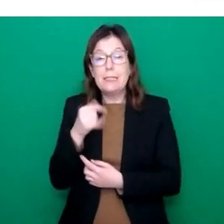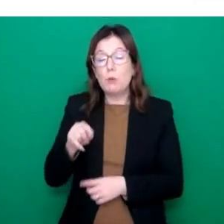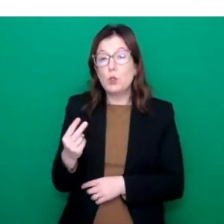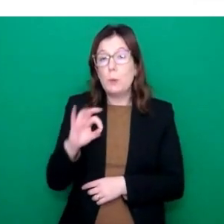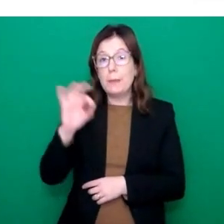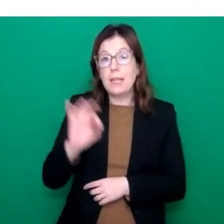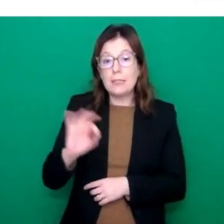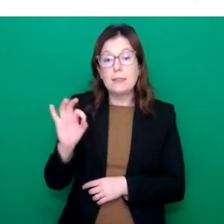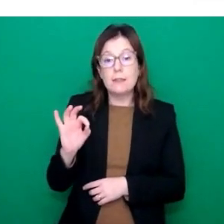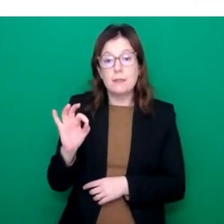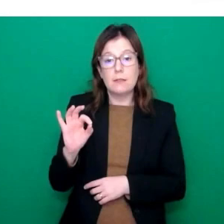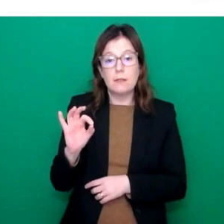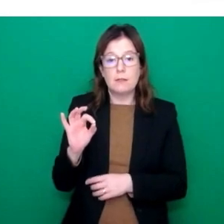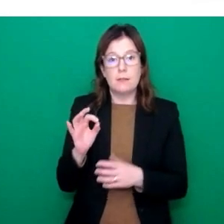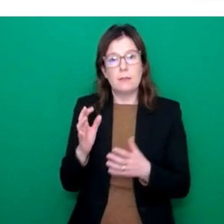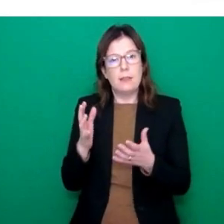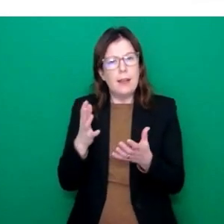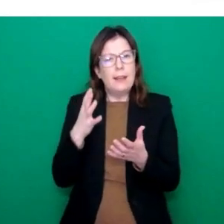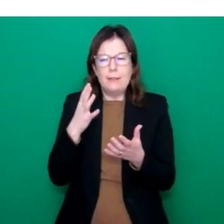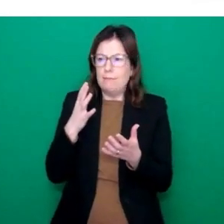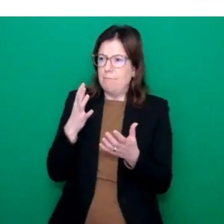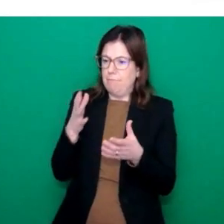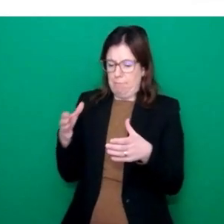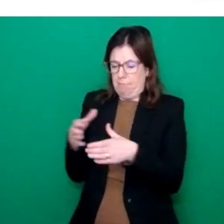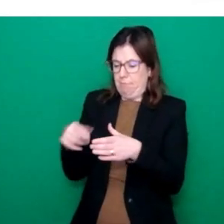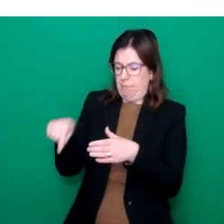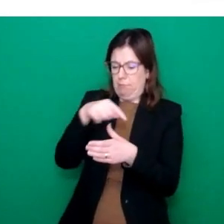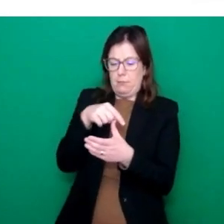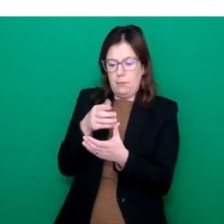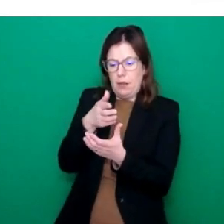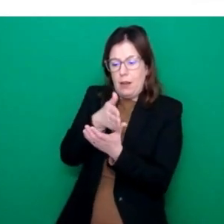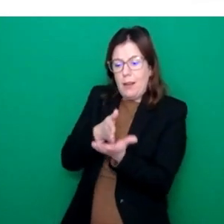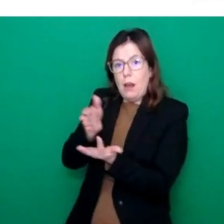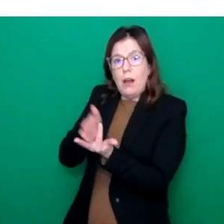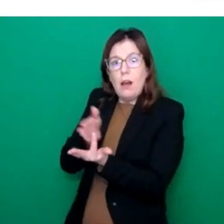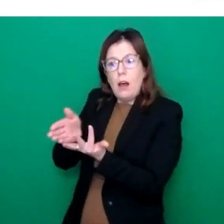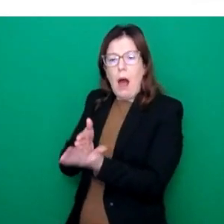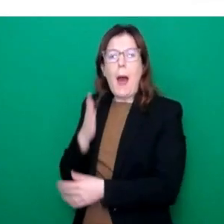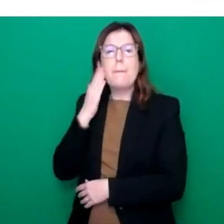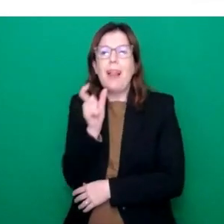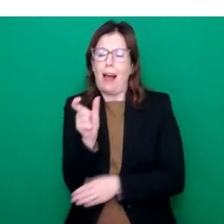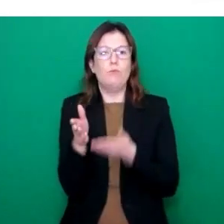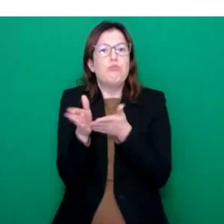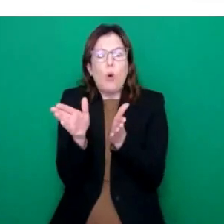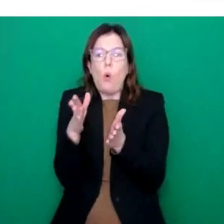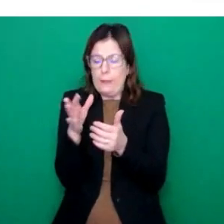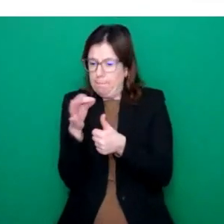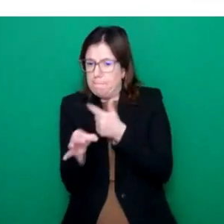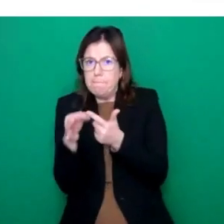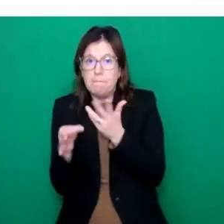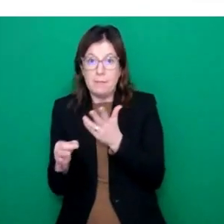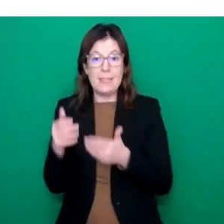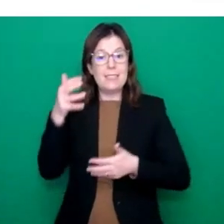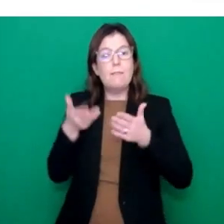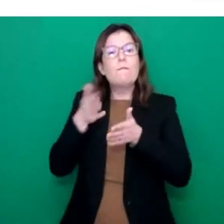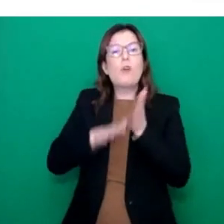6.2%. Again, we would need some specificity around what that Black term is represented in that context. And these are statistics from the